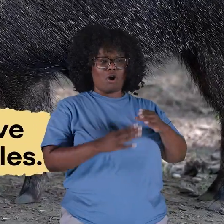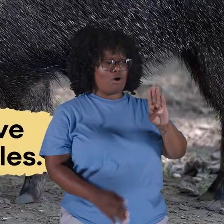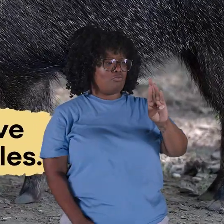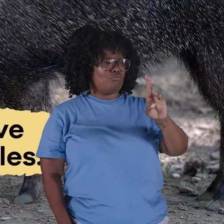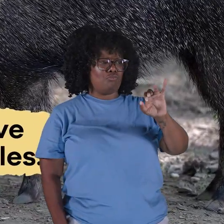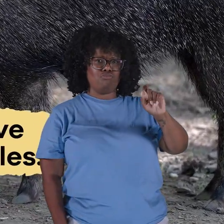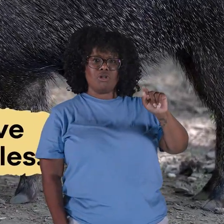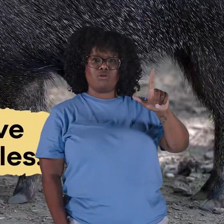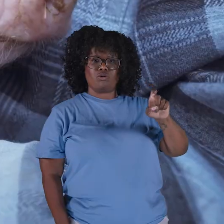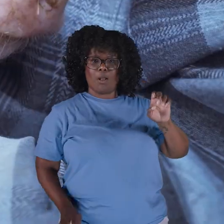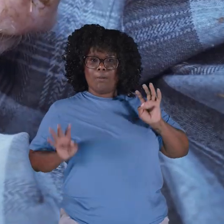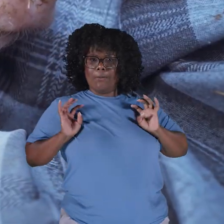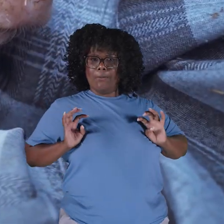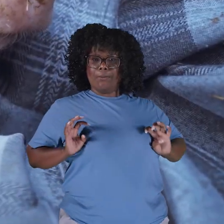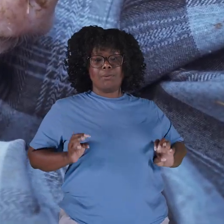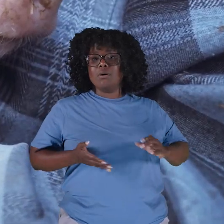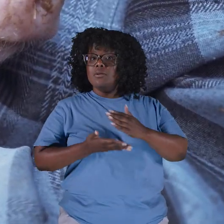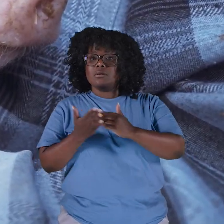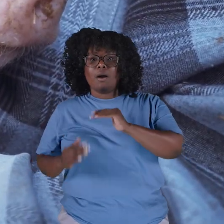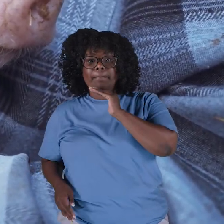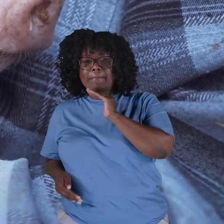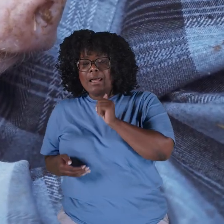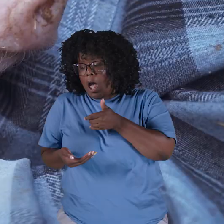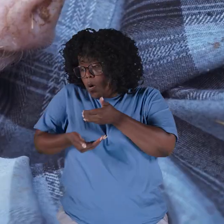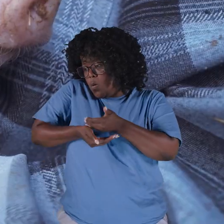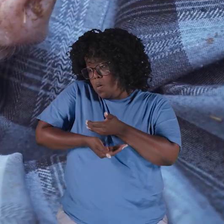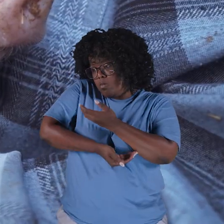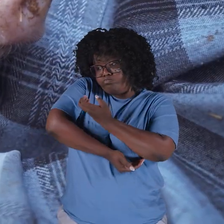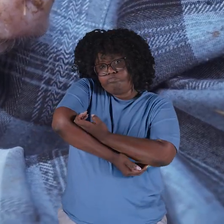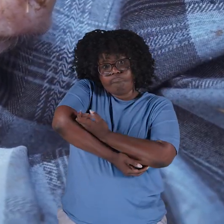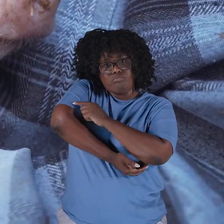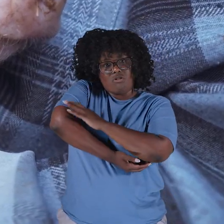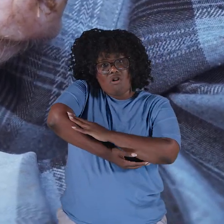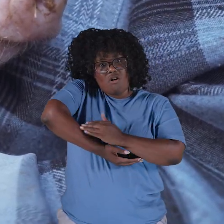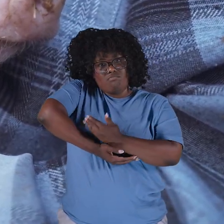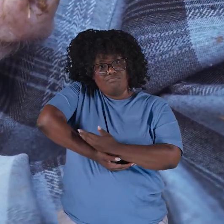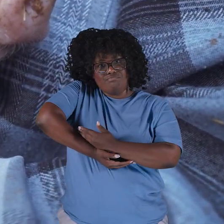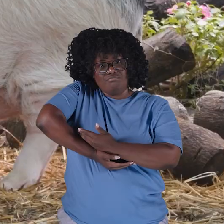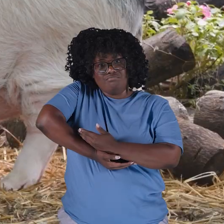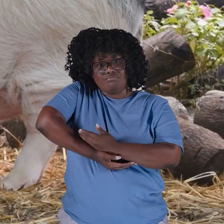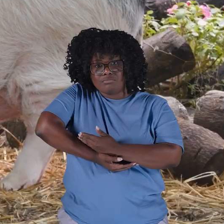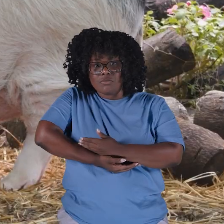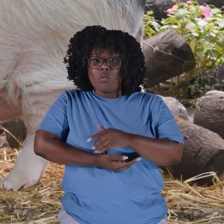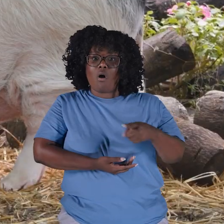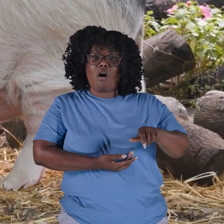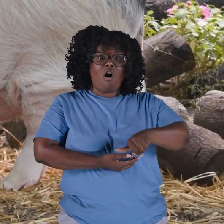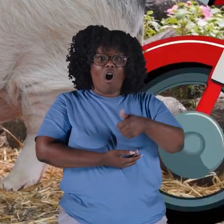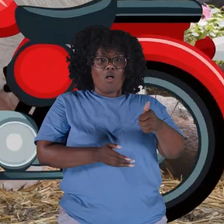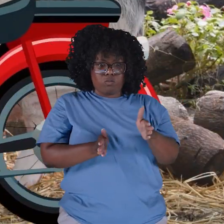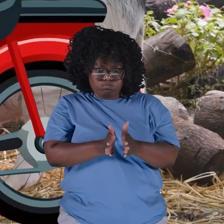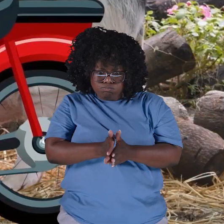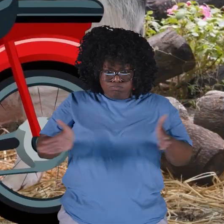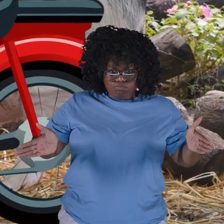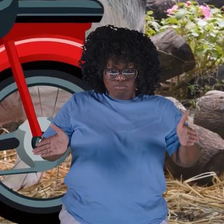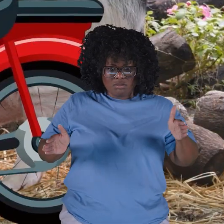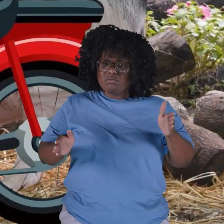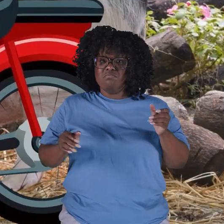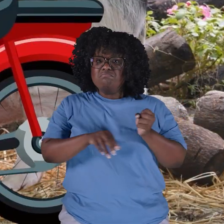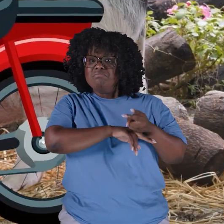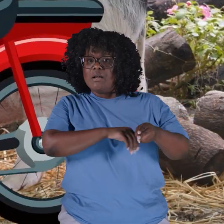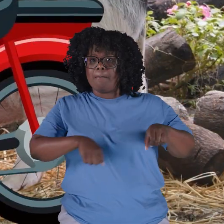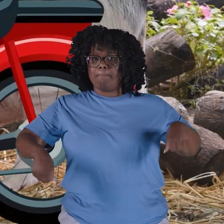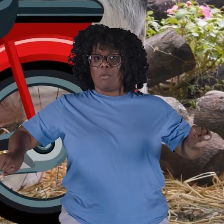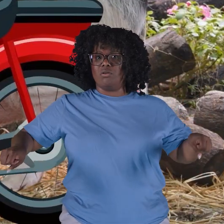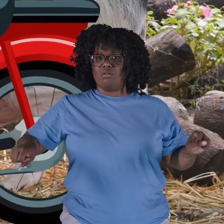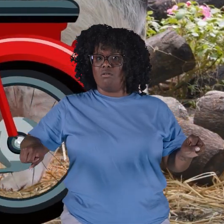bristles. Some pigs are tiny enough to fit in your arms, while others can grow bigger than